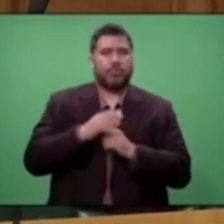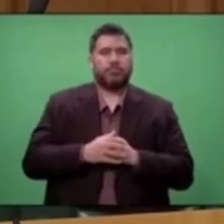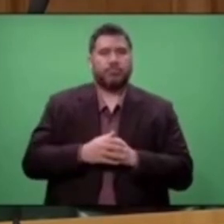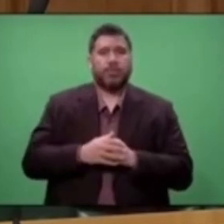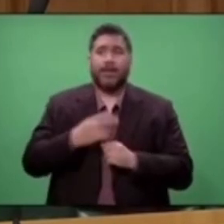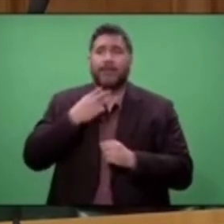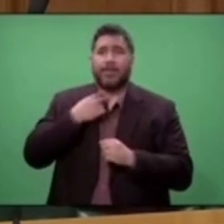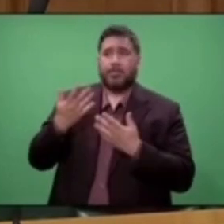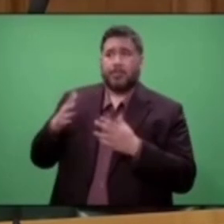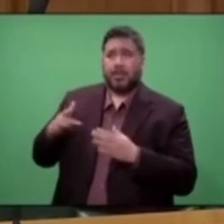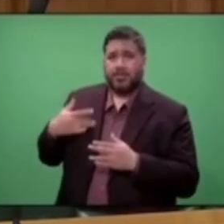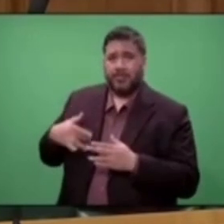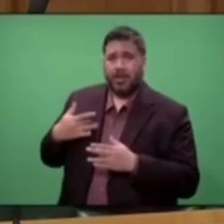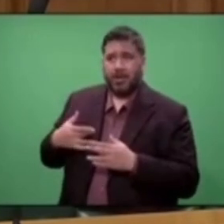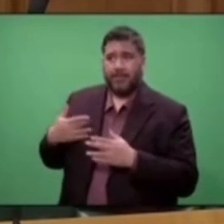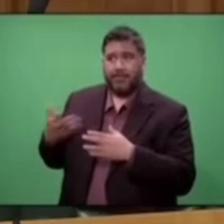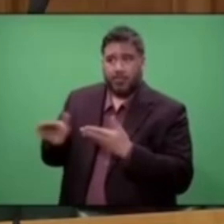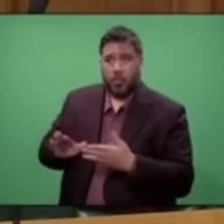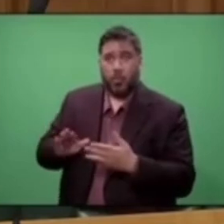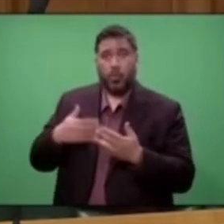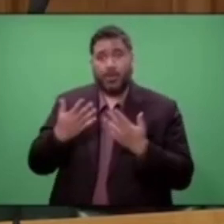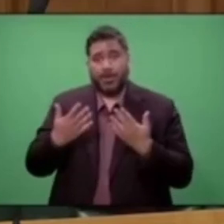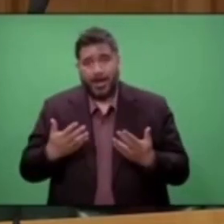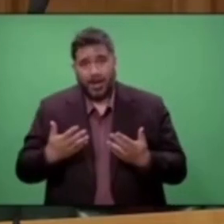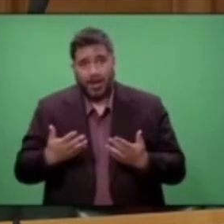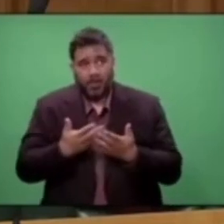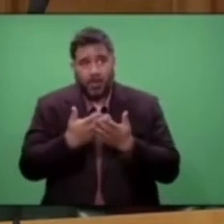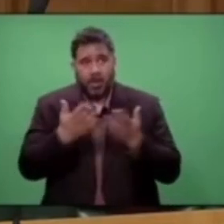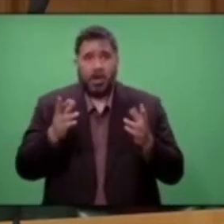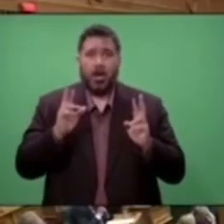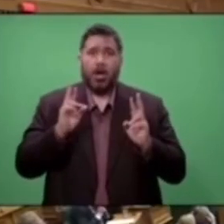past, I hope you find peace.